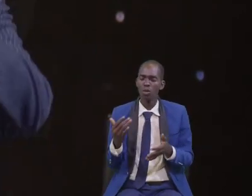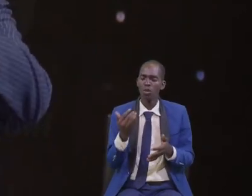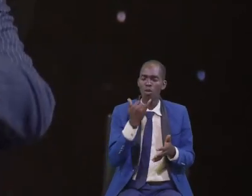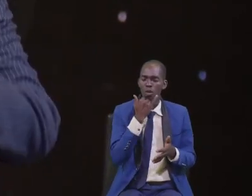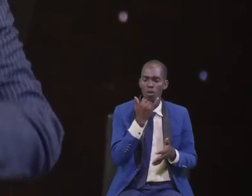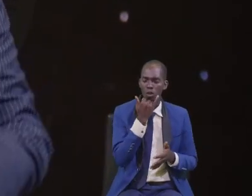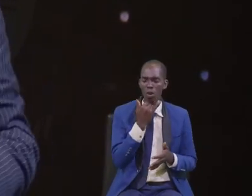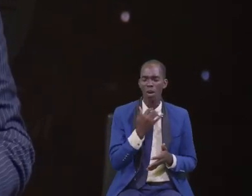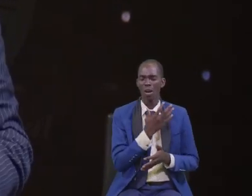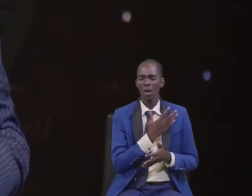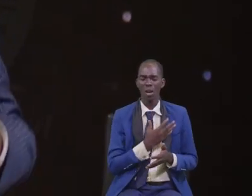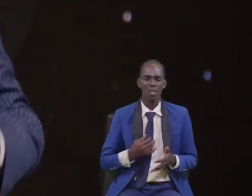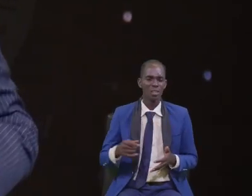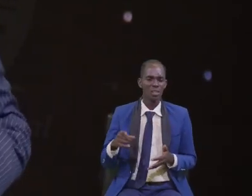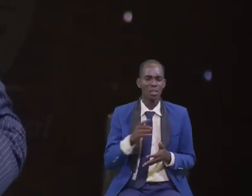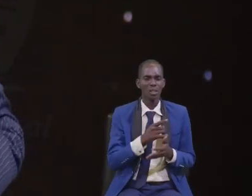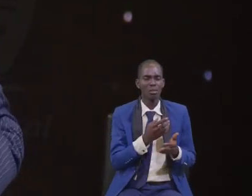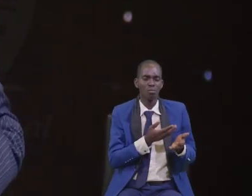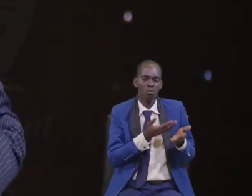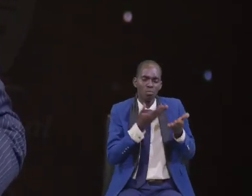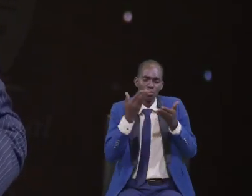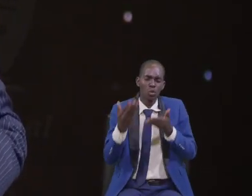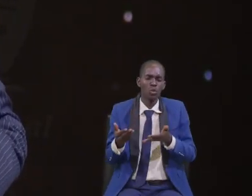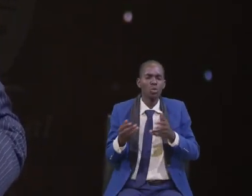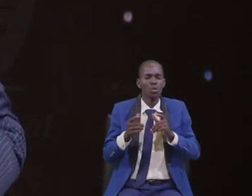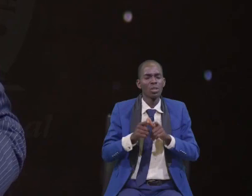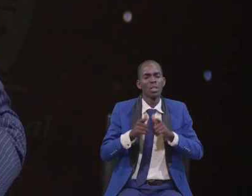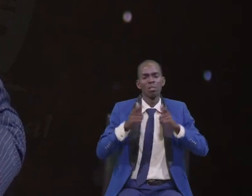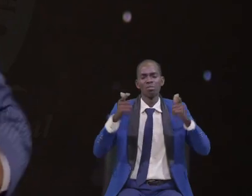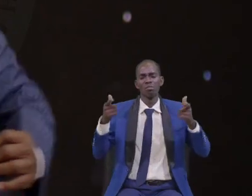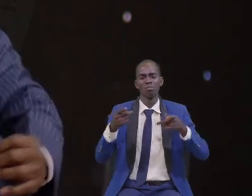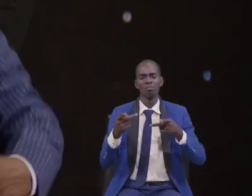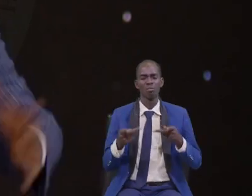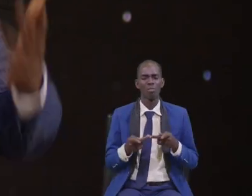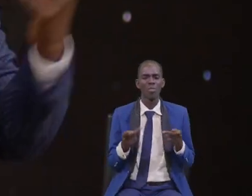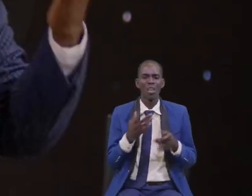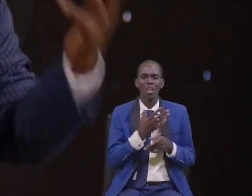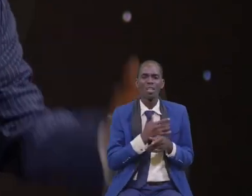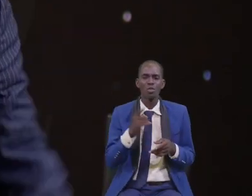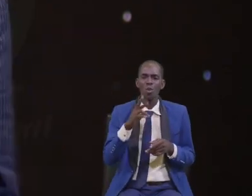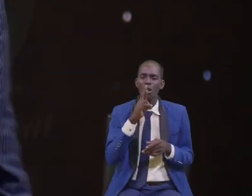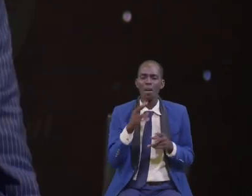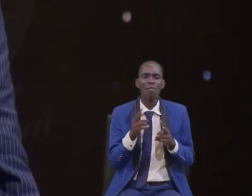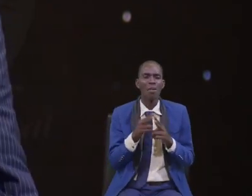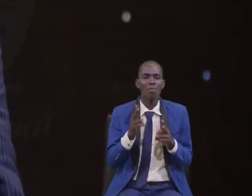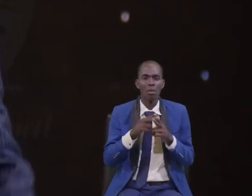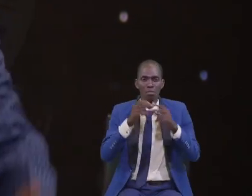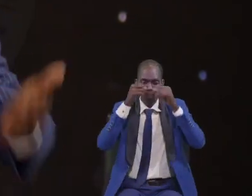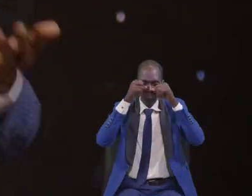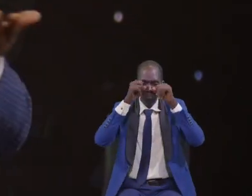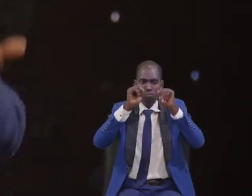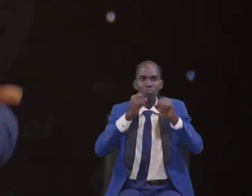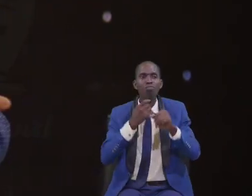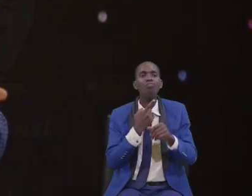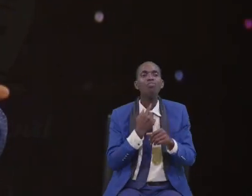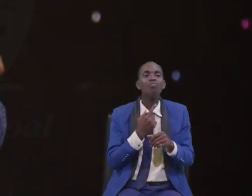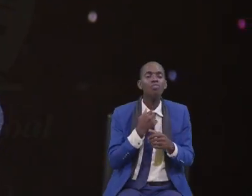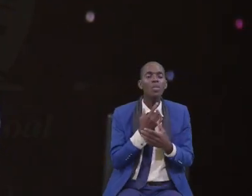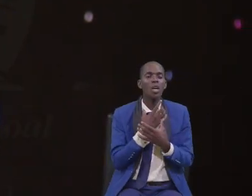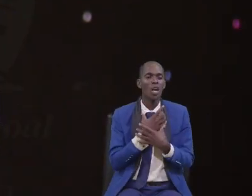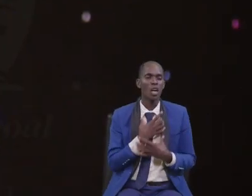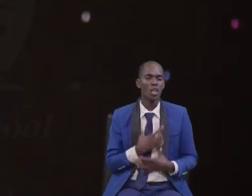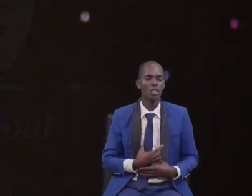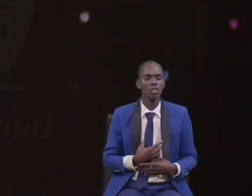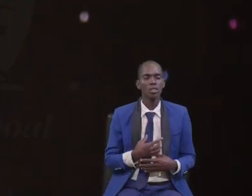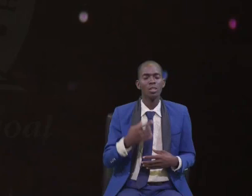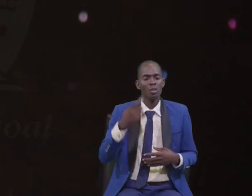you have not been there. But you're so hungry for flattery that whatever they say, you just accept. You lose